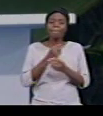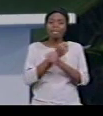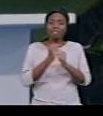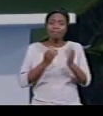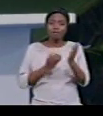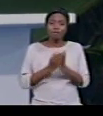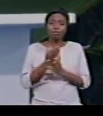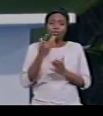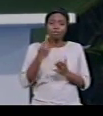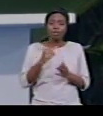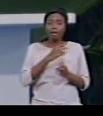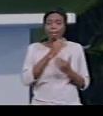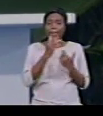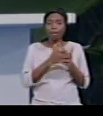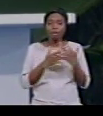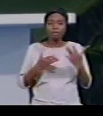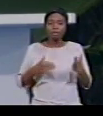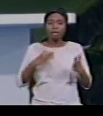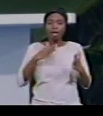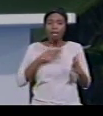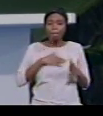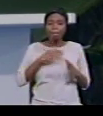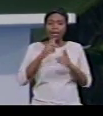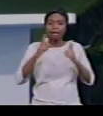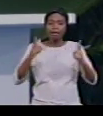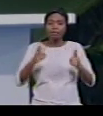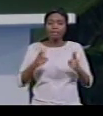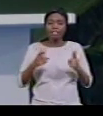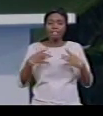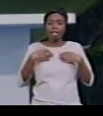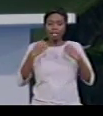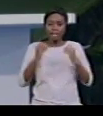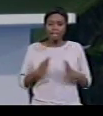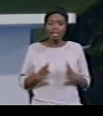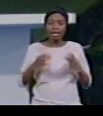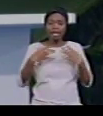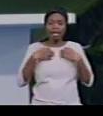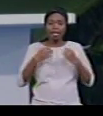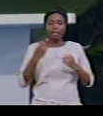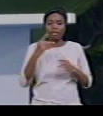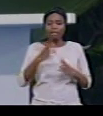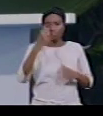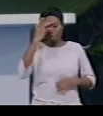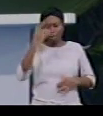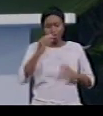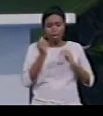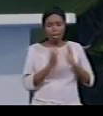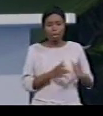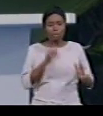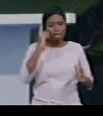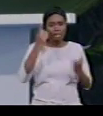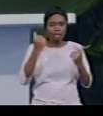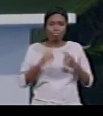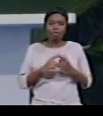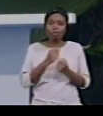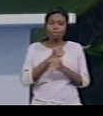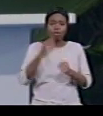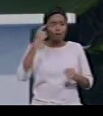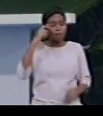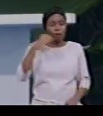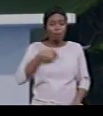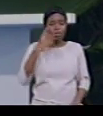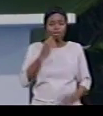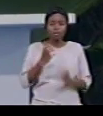through his blood. My great physician heals the sick. The lost he came to save. For me, his